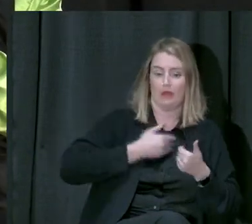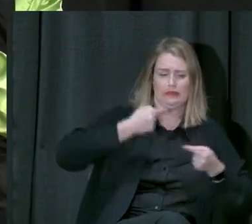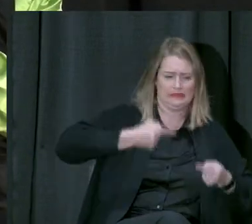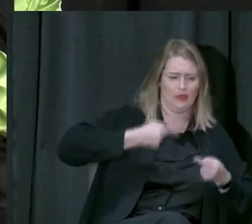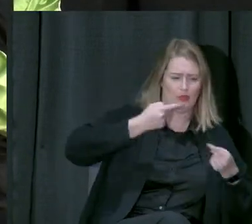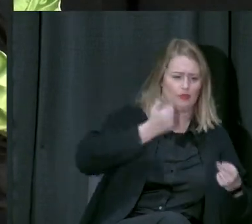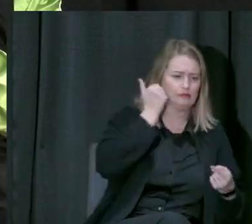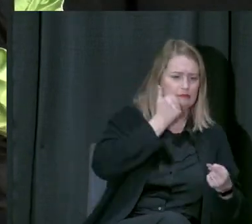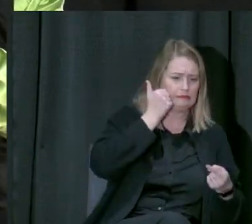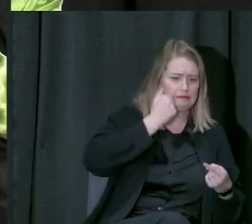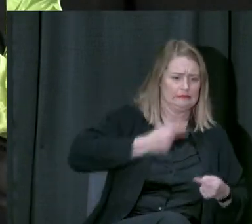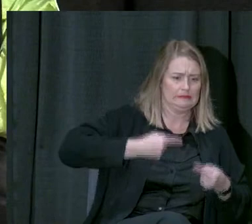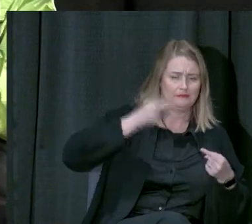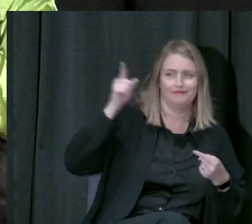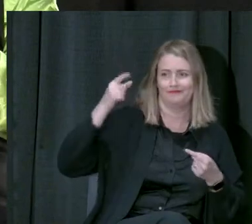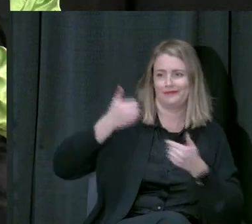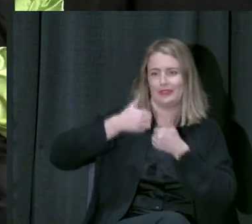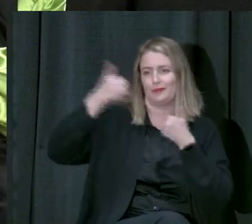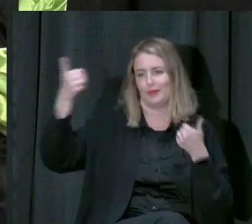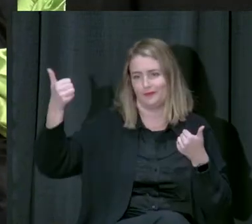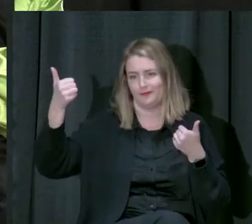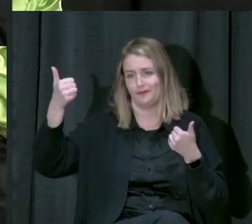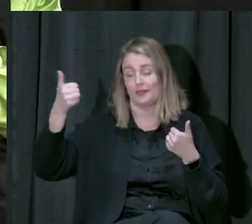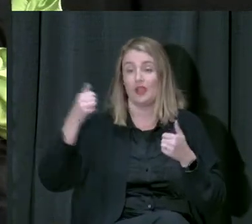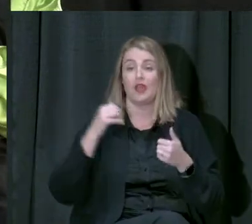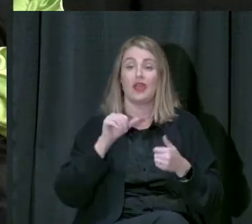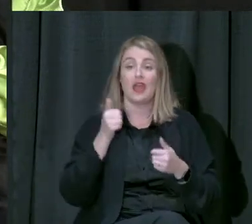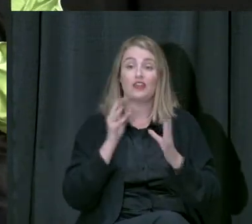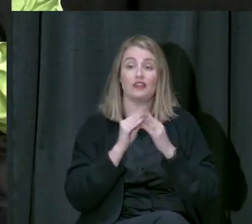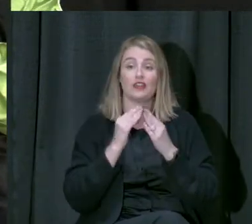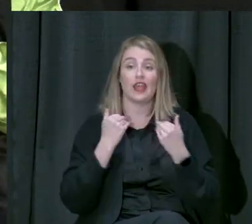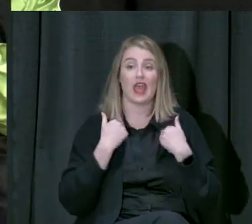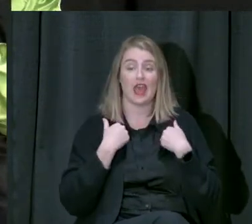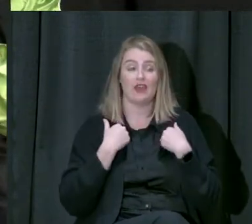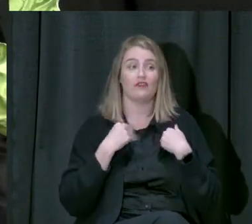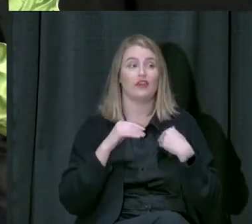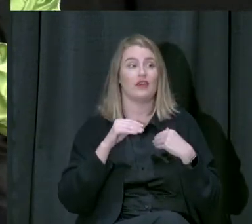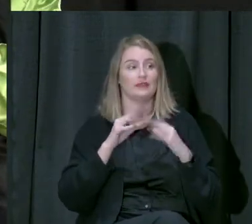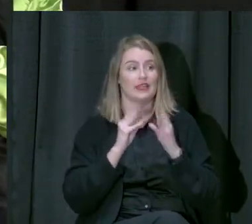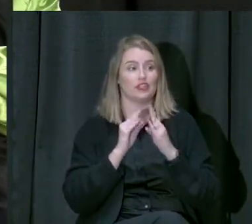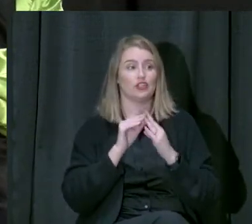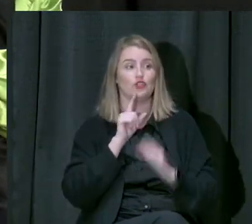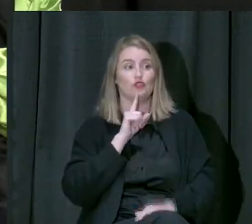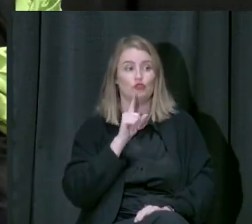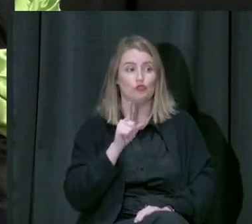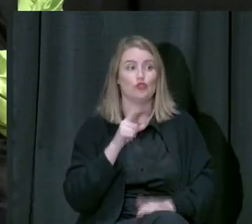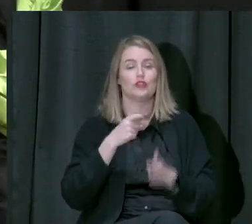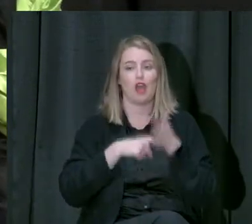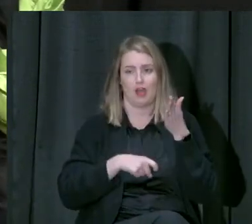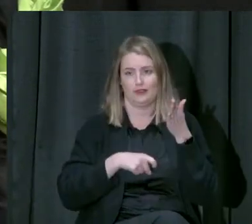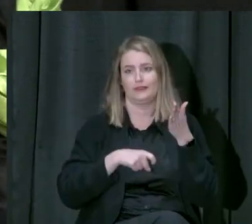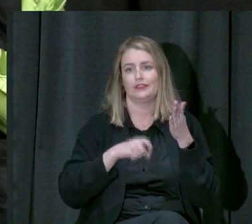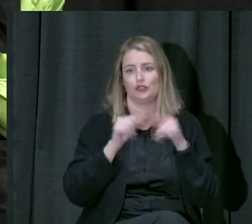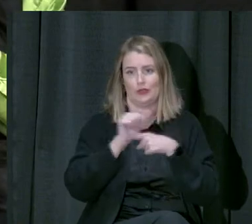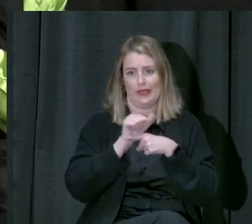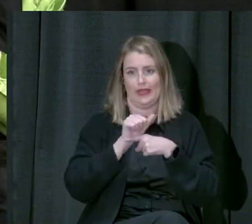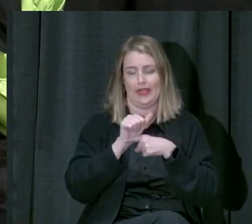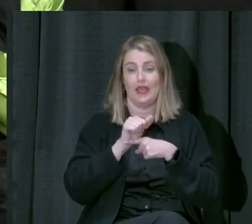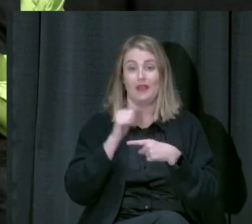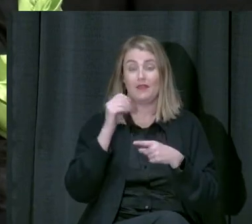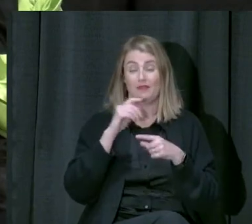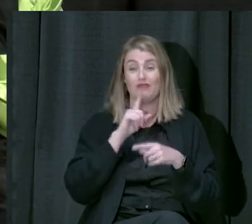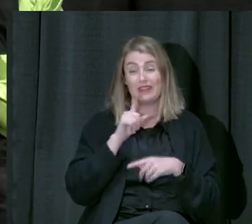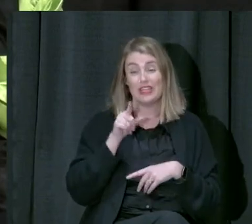But what we have a session that we do called the True Cost of Training. And what it is, we talk about the idea that you're gonna